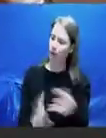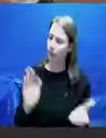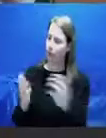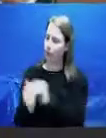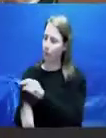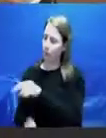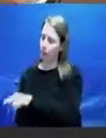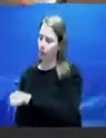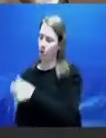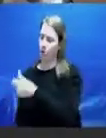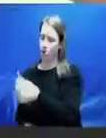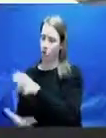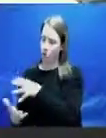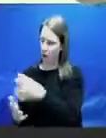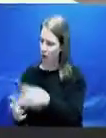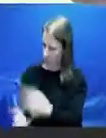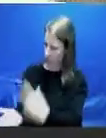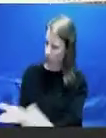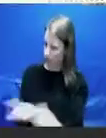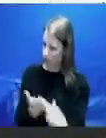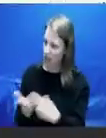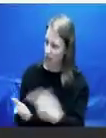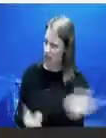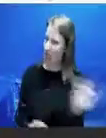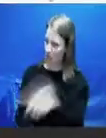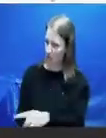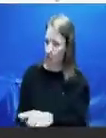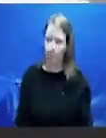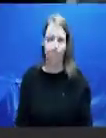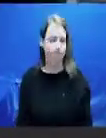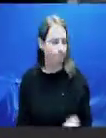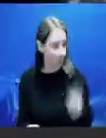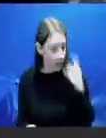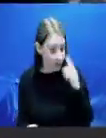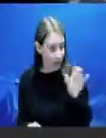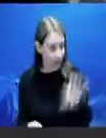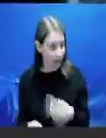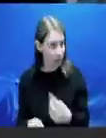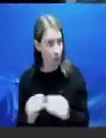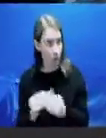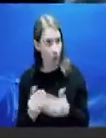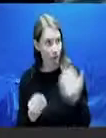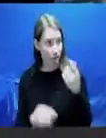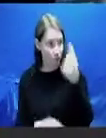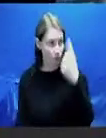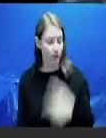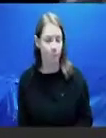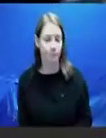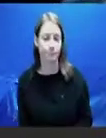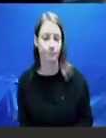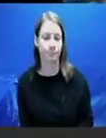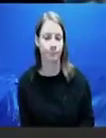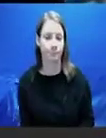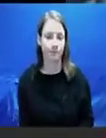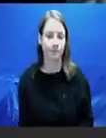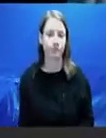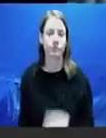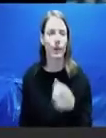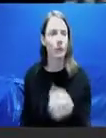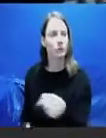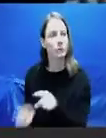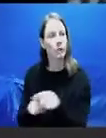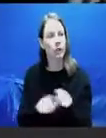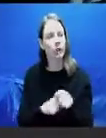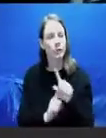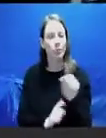show this one because this one's easier to understand. Emerald also carefully asks assessing and advancing questions